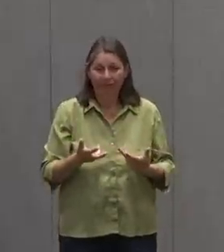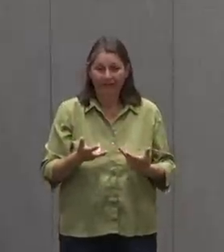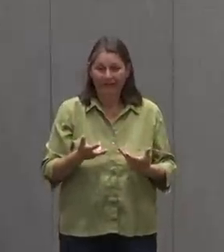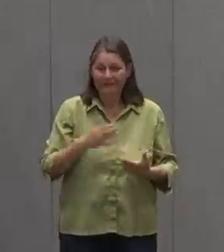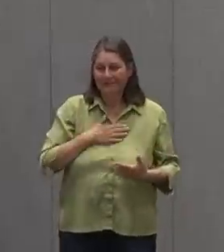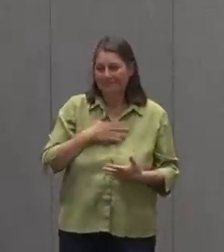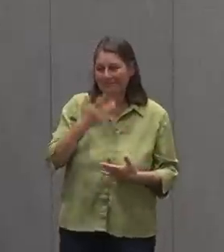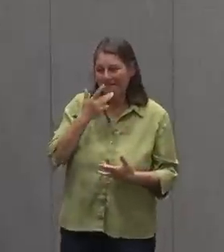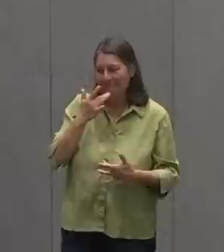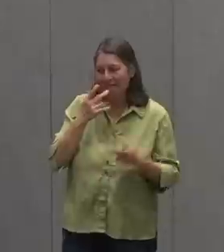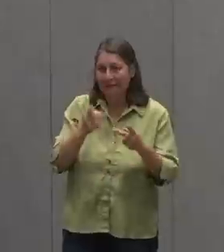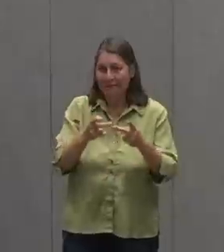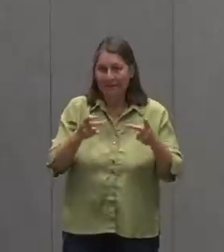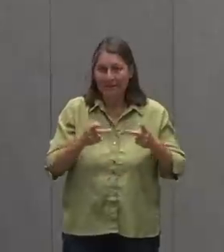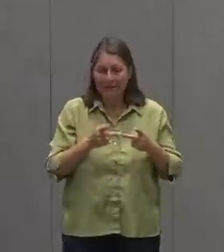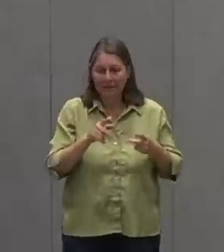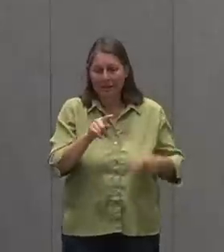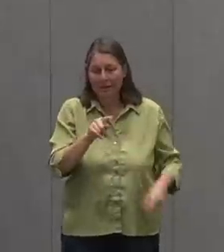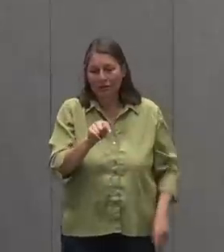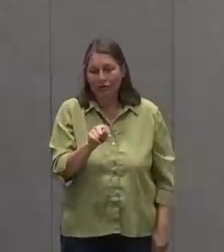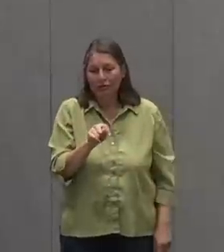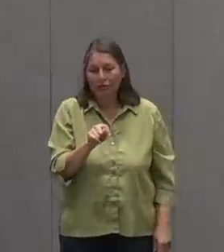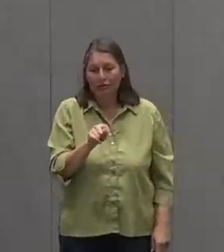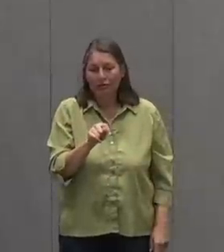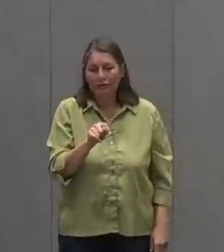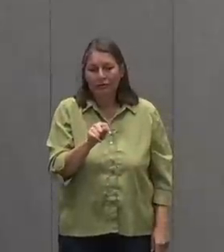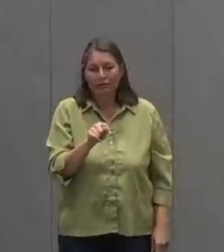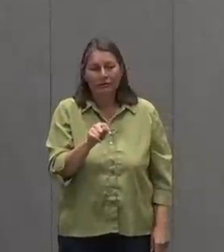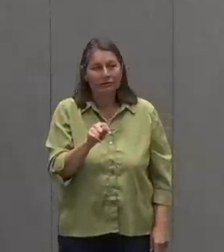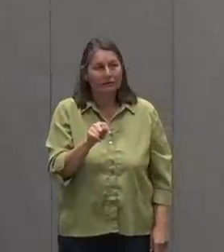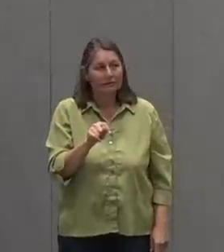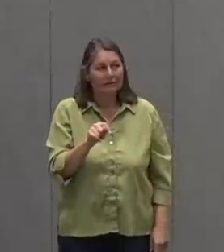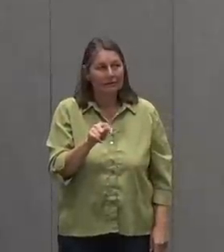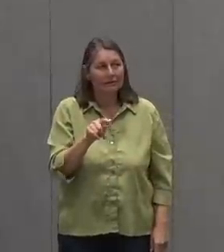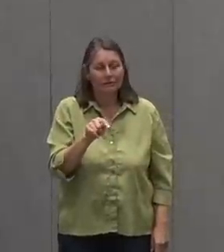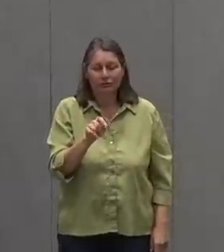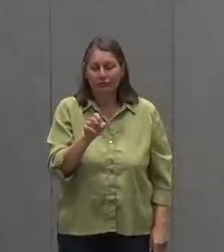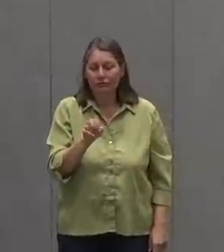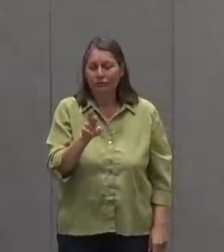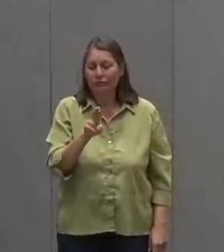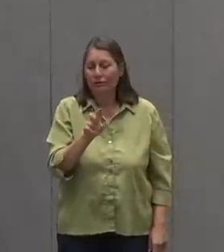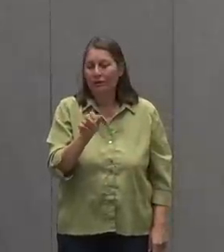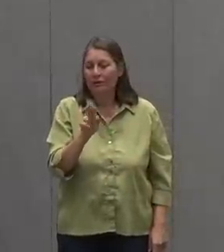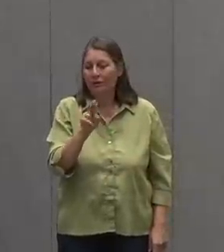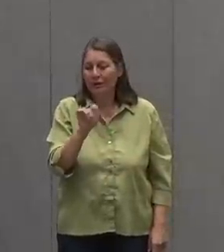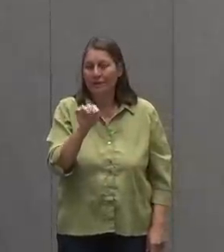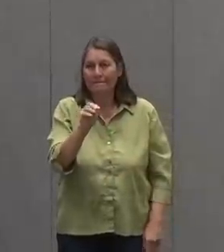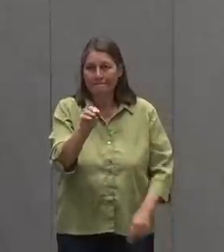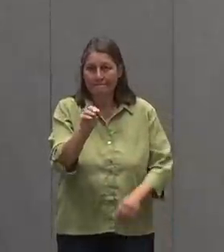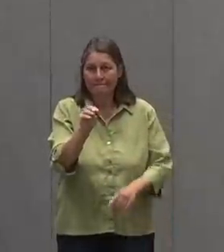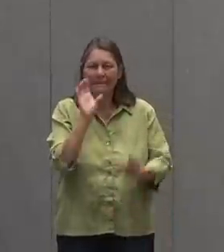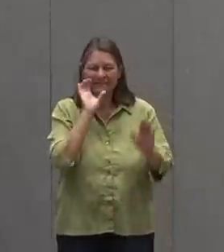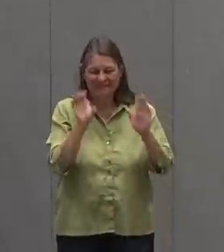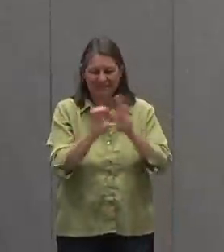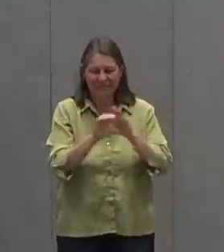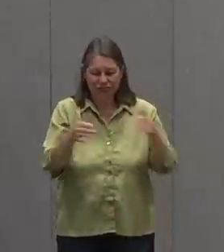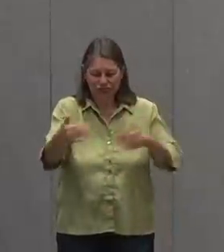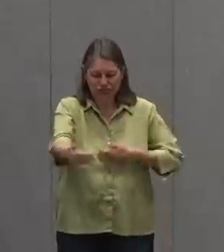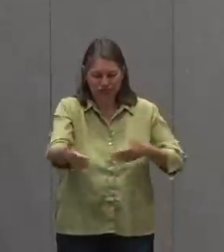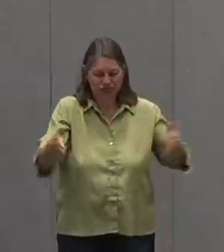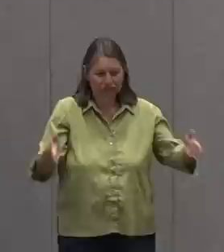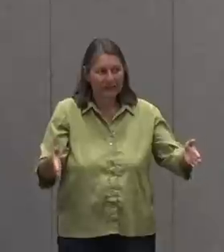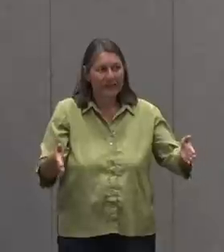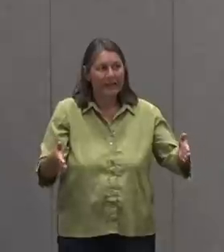yay, a terrarium. You guessed it. Here's a picture of terrariums. All it is it